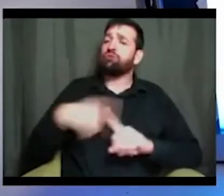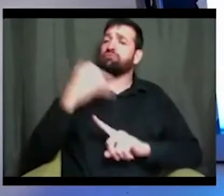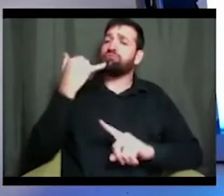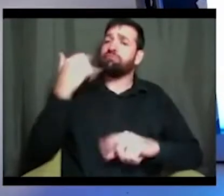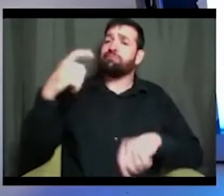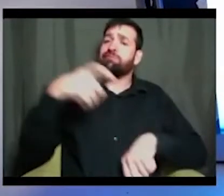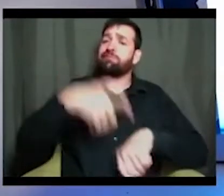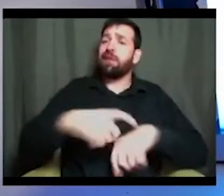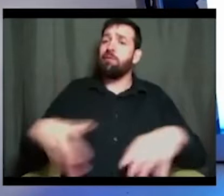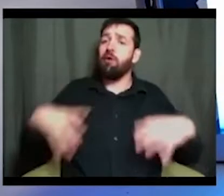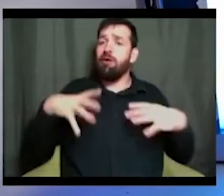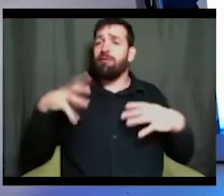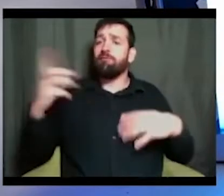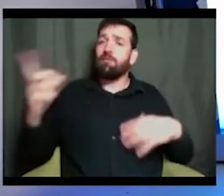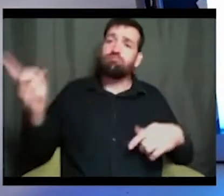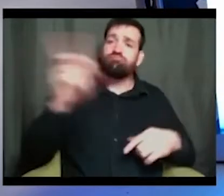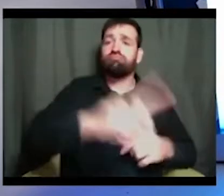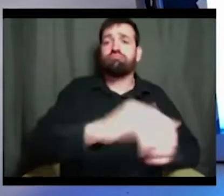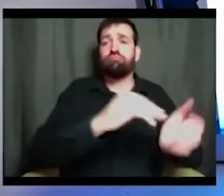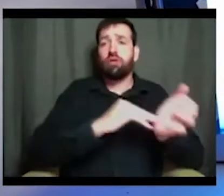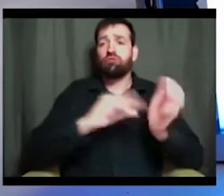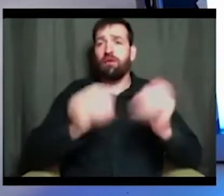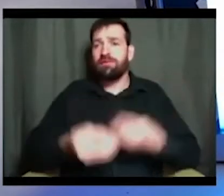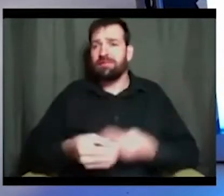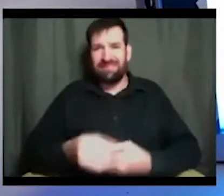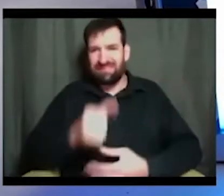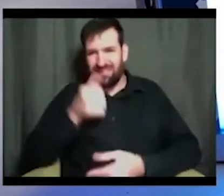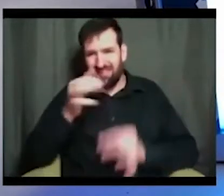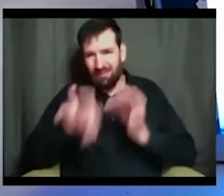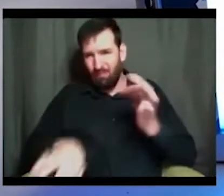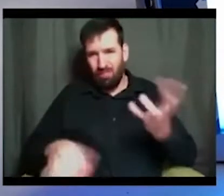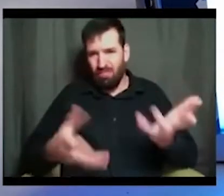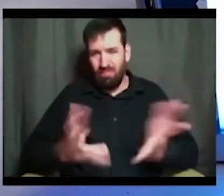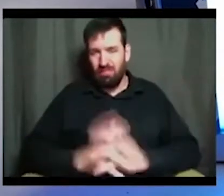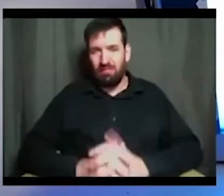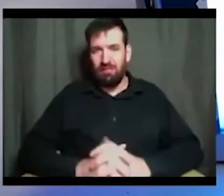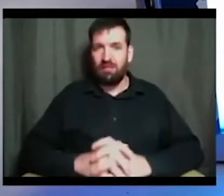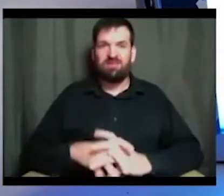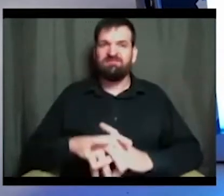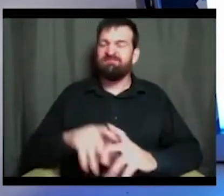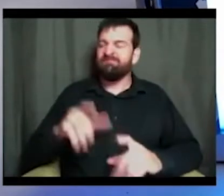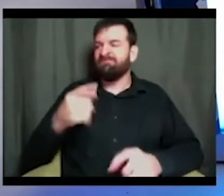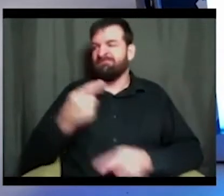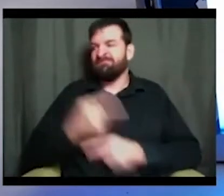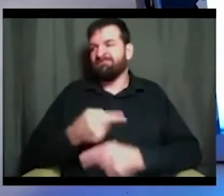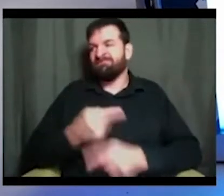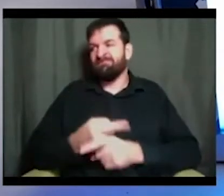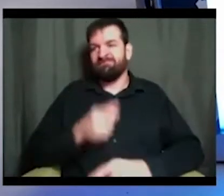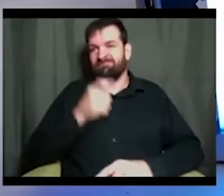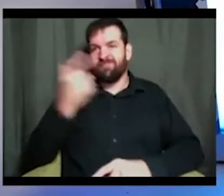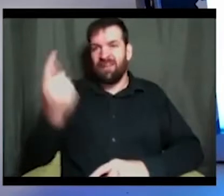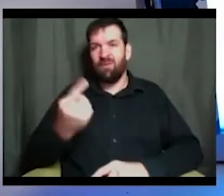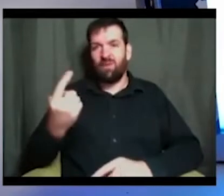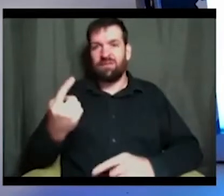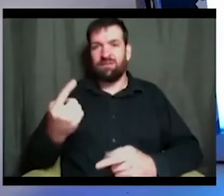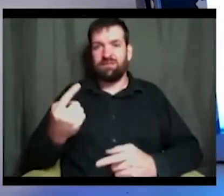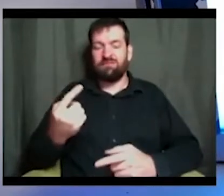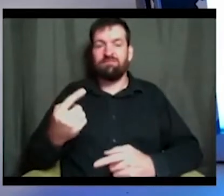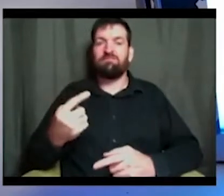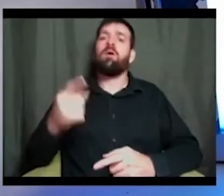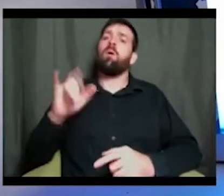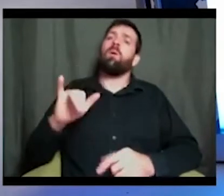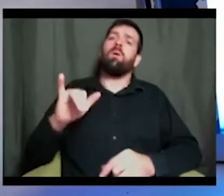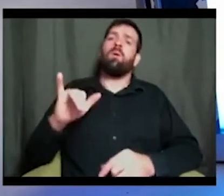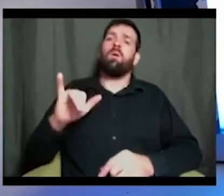to the doctor's office, and it's just not that simple, right, Dr. Lewis? Yeah, it doesn't kind of seem to work as well when you put it in your mind, like, let's go